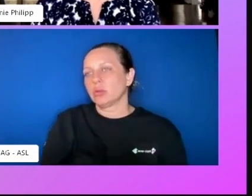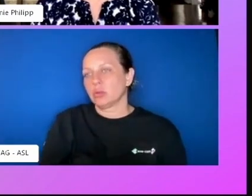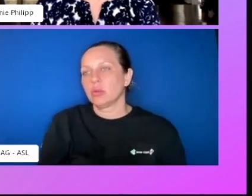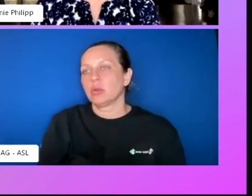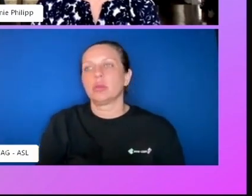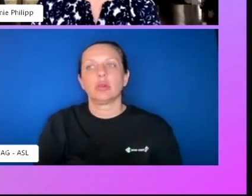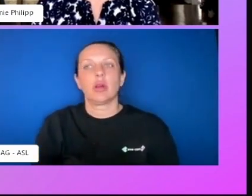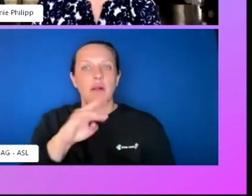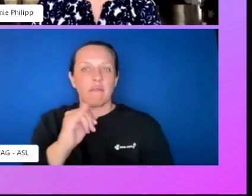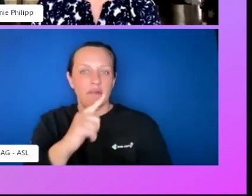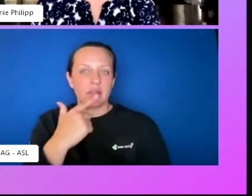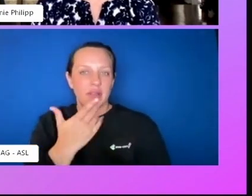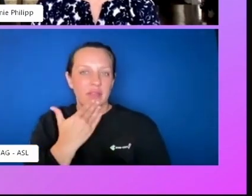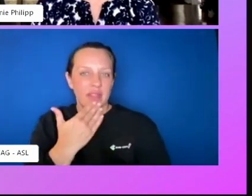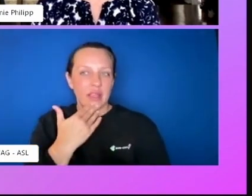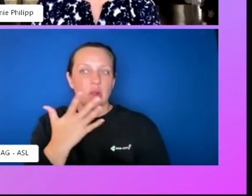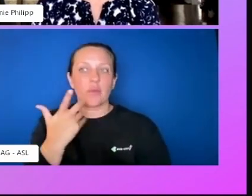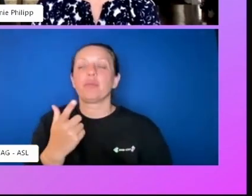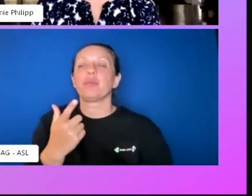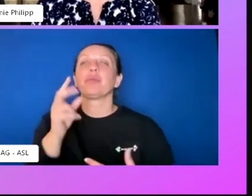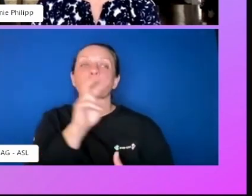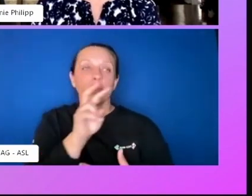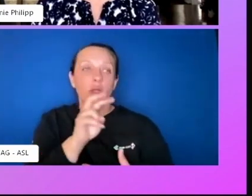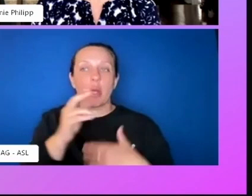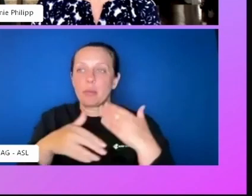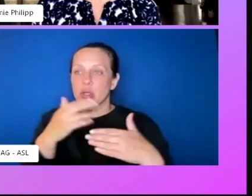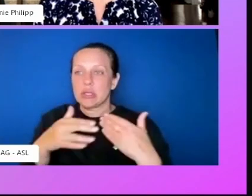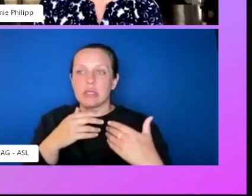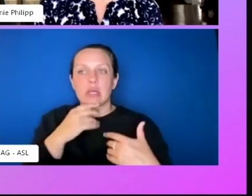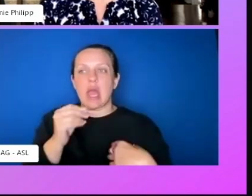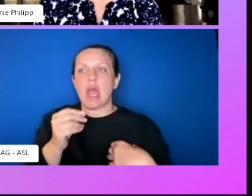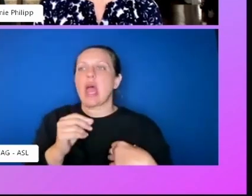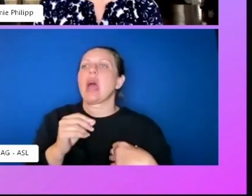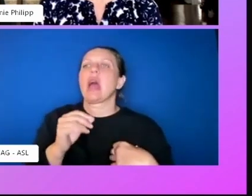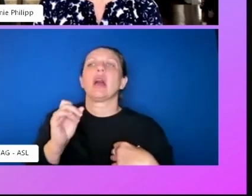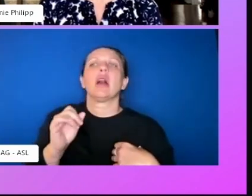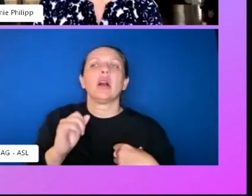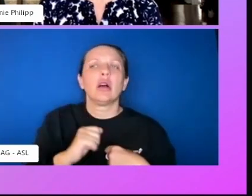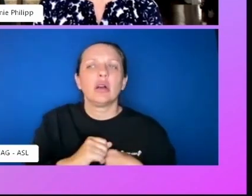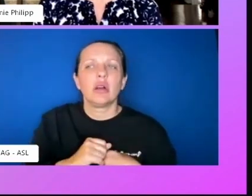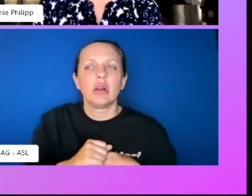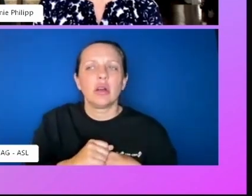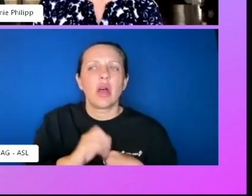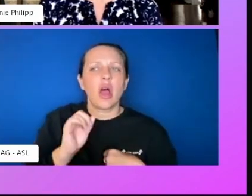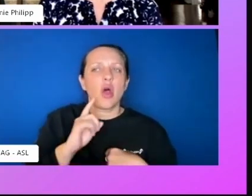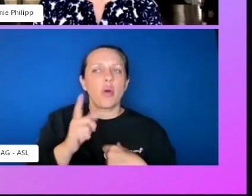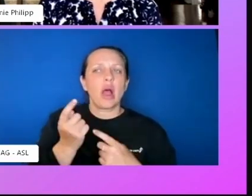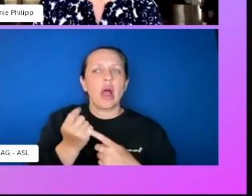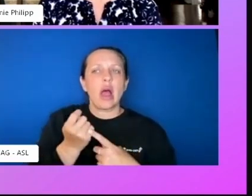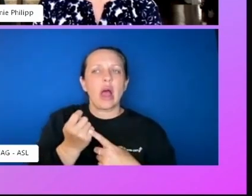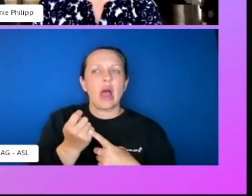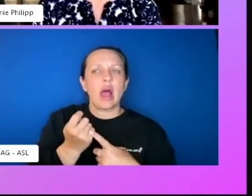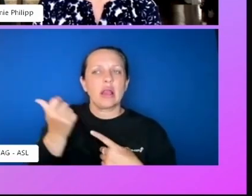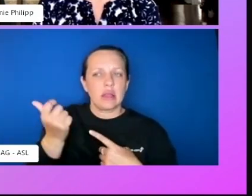Thank you. Will procedures and assertions that you mentioned, Wilco, are they essentially going to eliminate